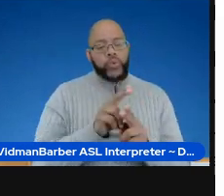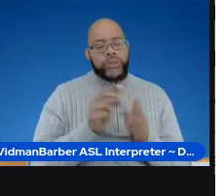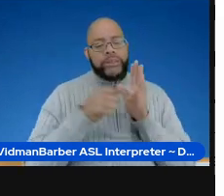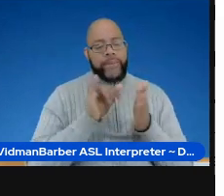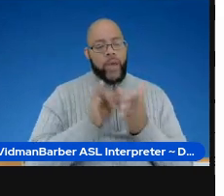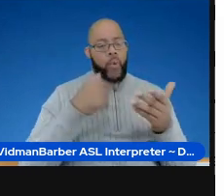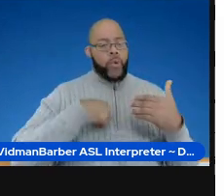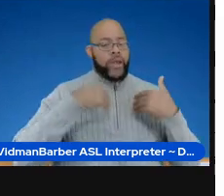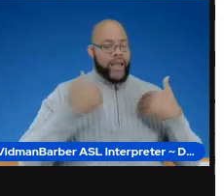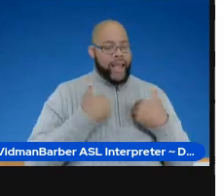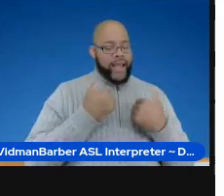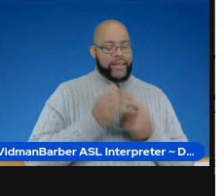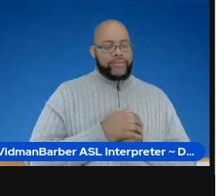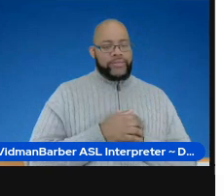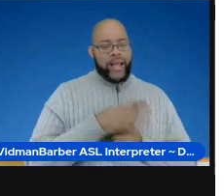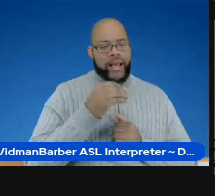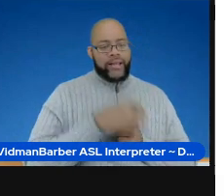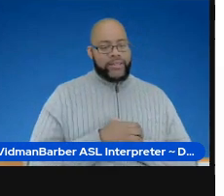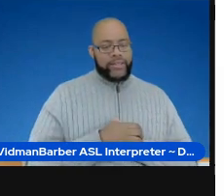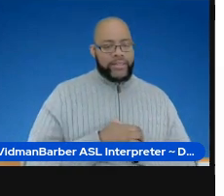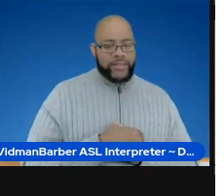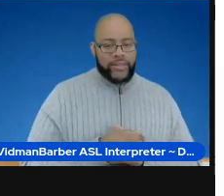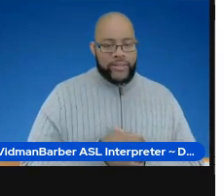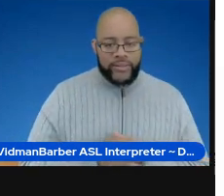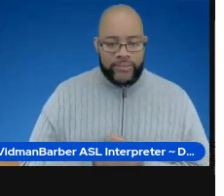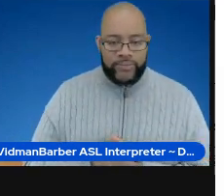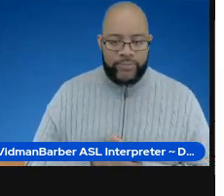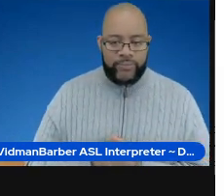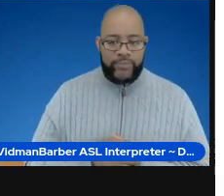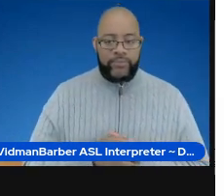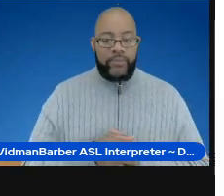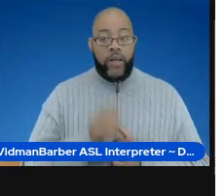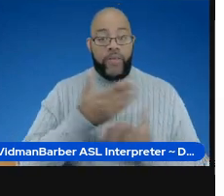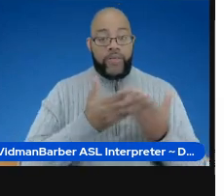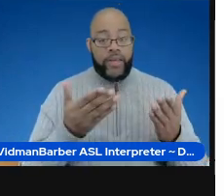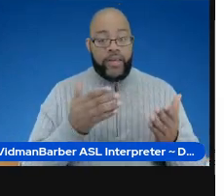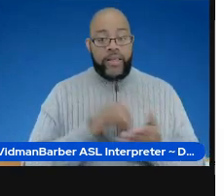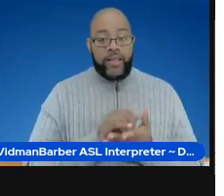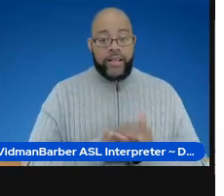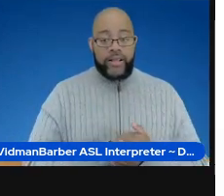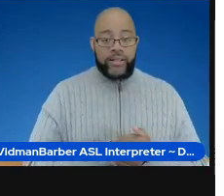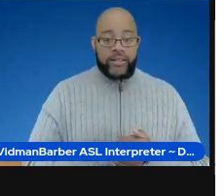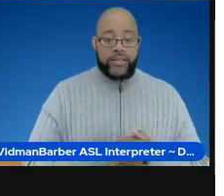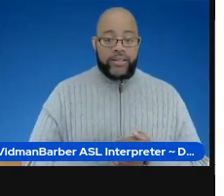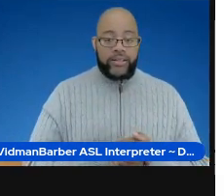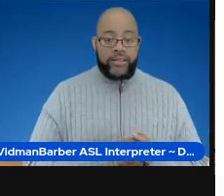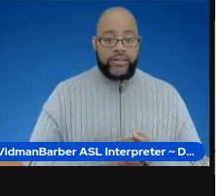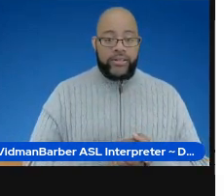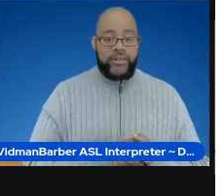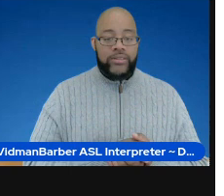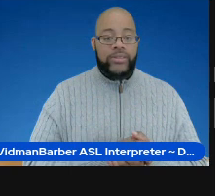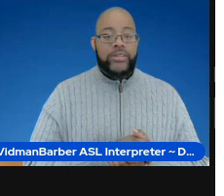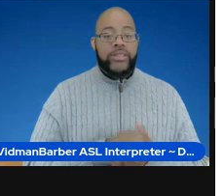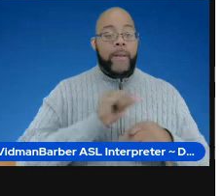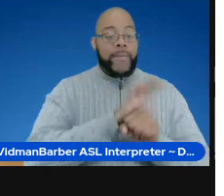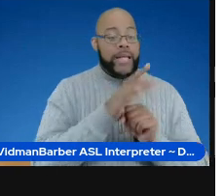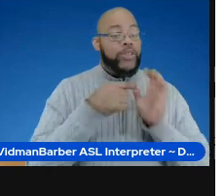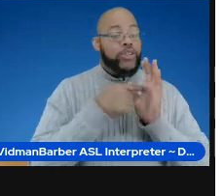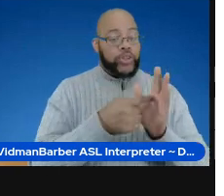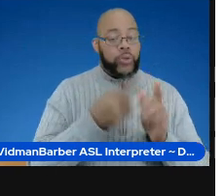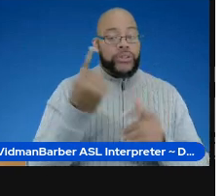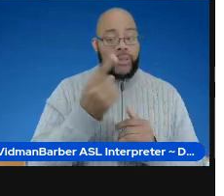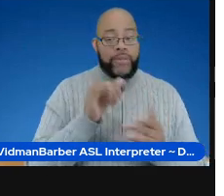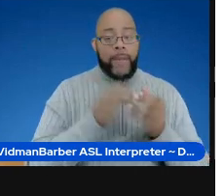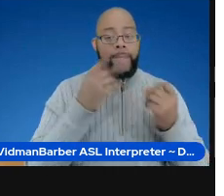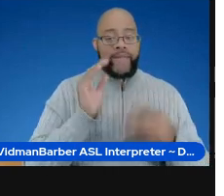already had. And the other thing is that the pandemic also highlighted something that